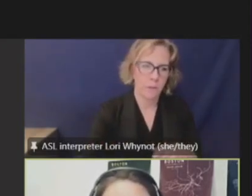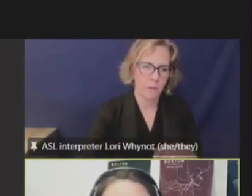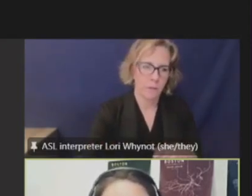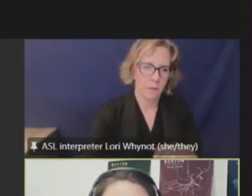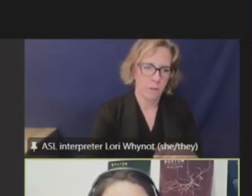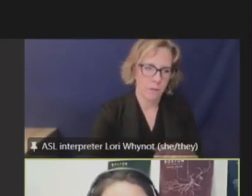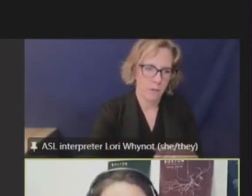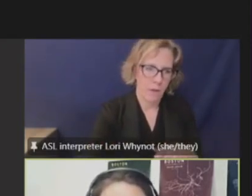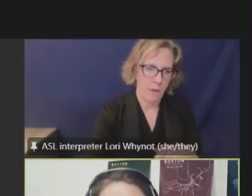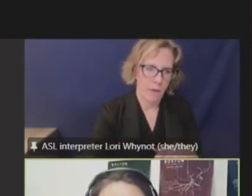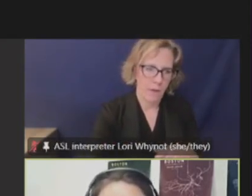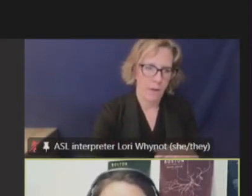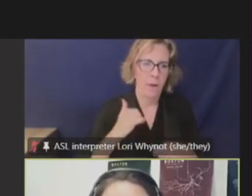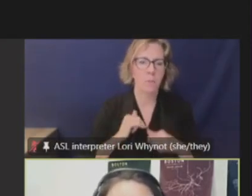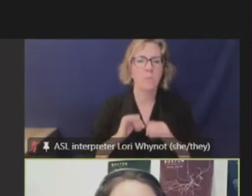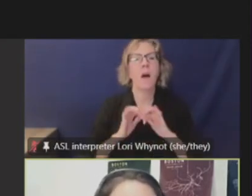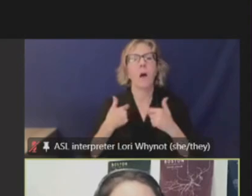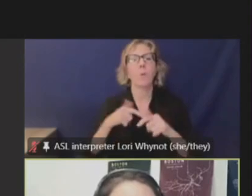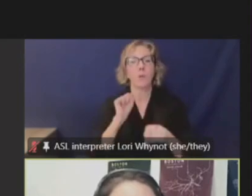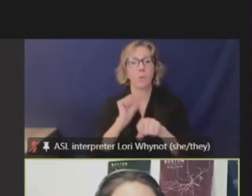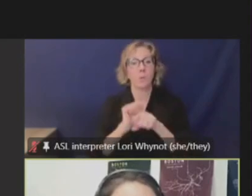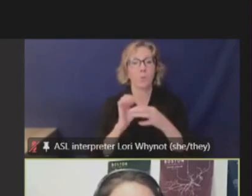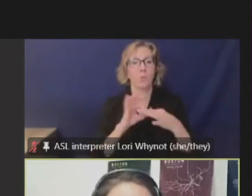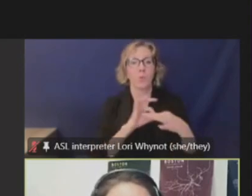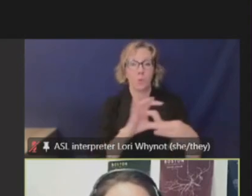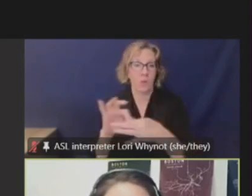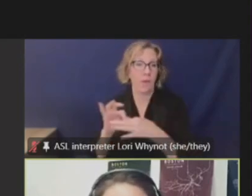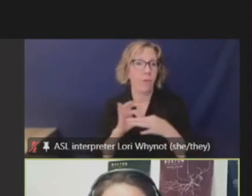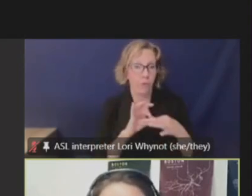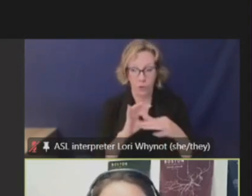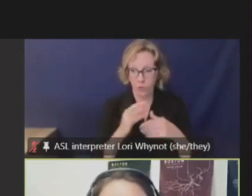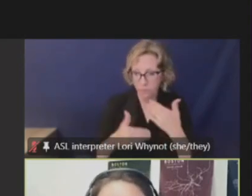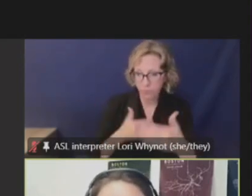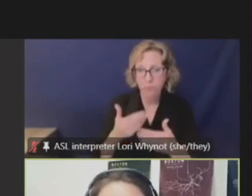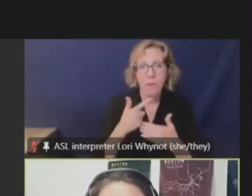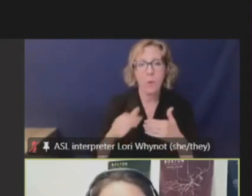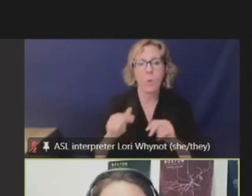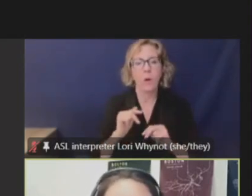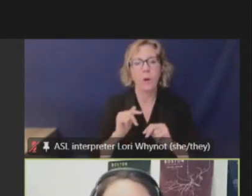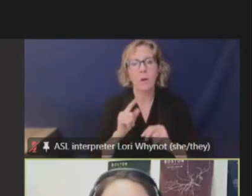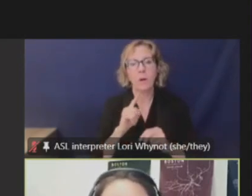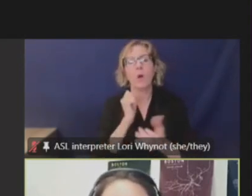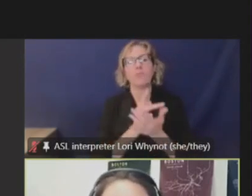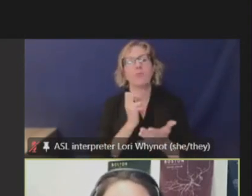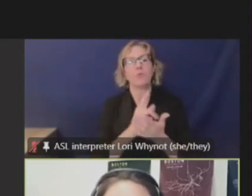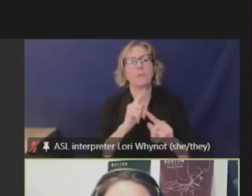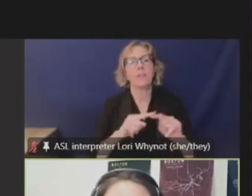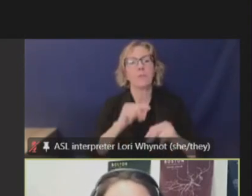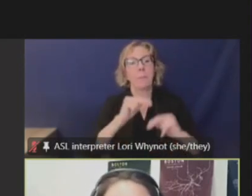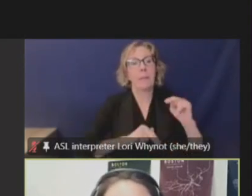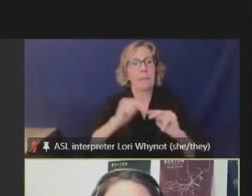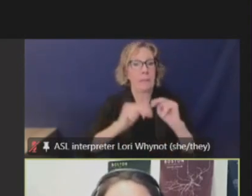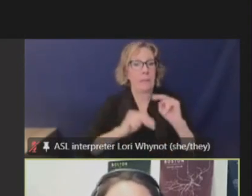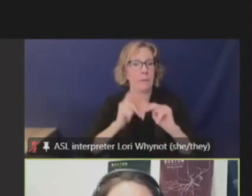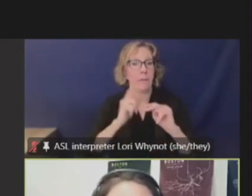shape buildings that come to our city. And that is, when we say Article 80 modernization, that is what we're talking